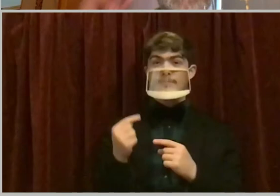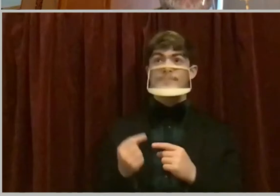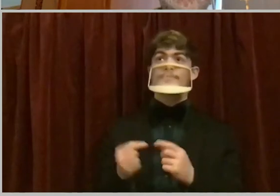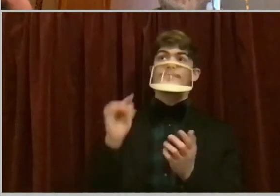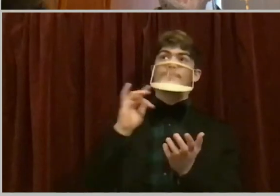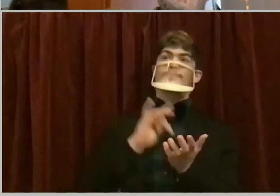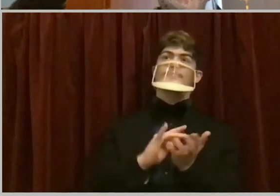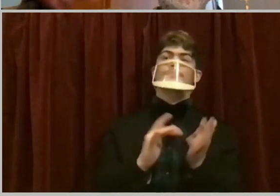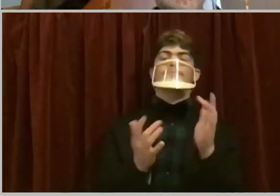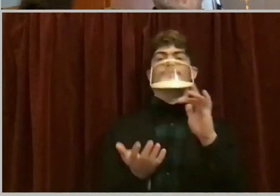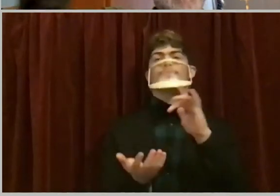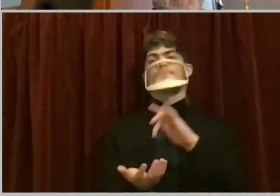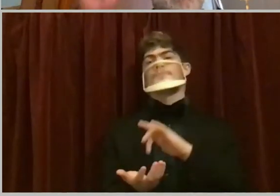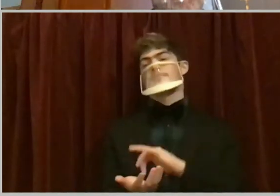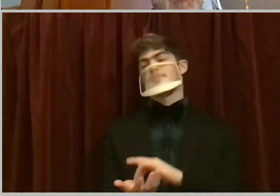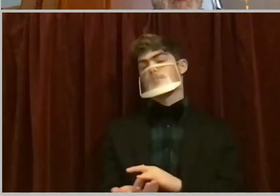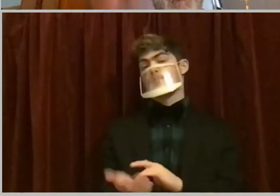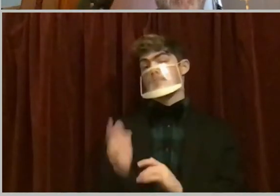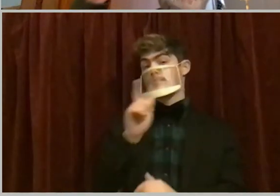Jesus, Lord,